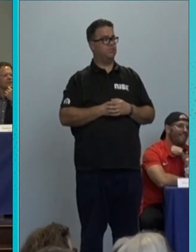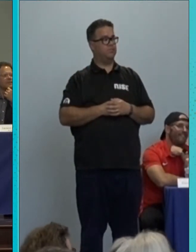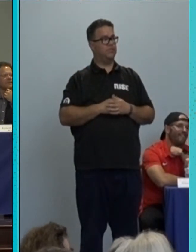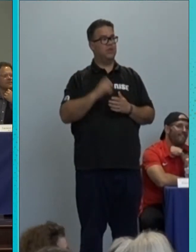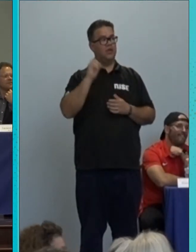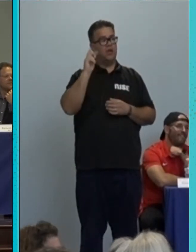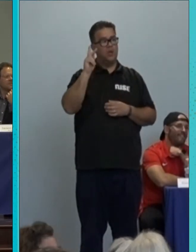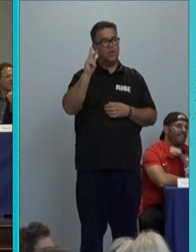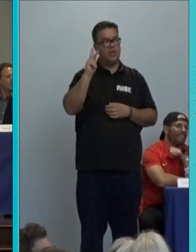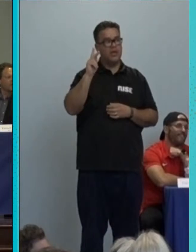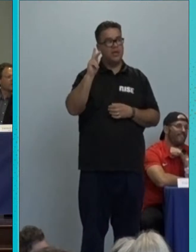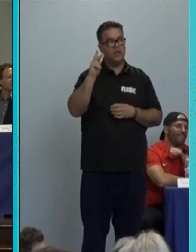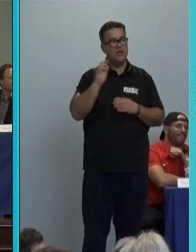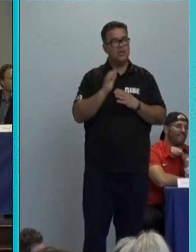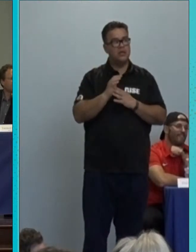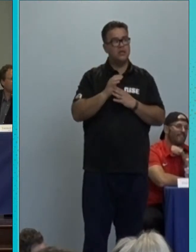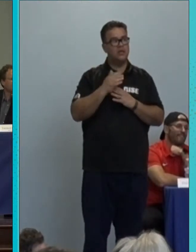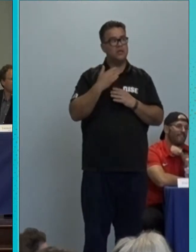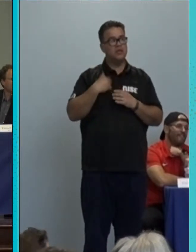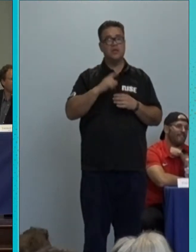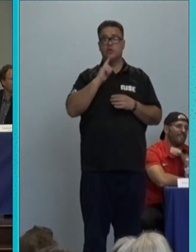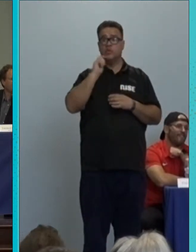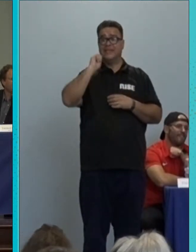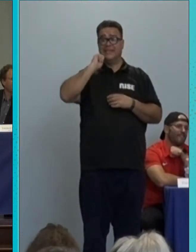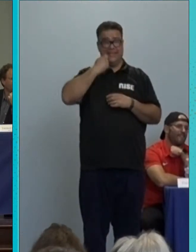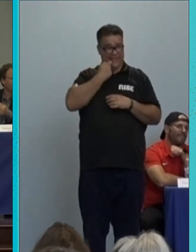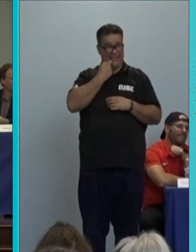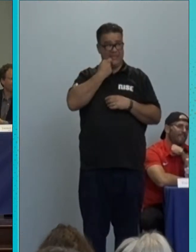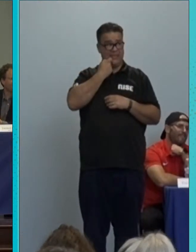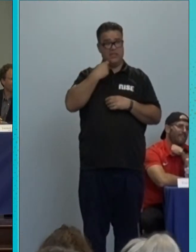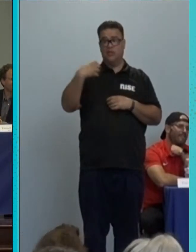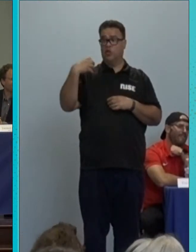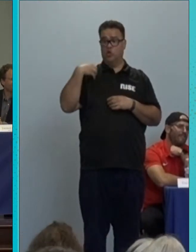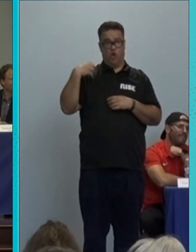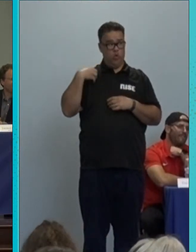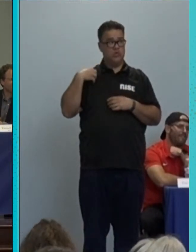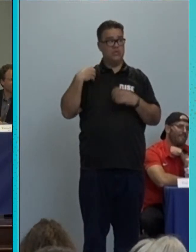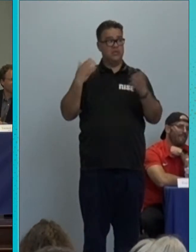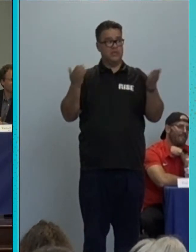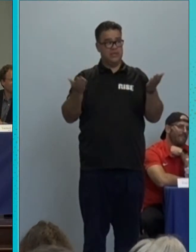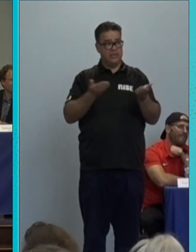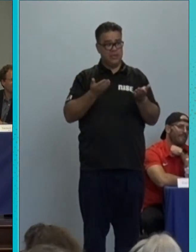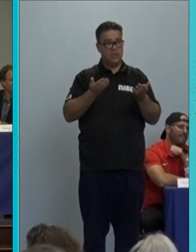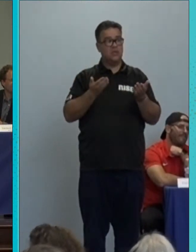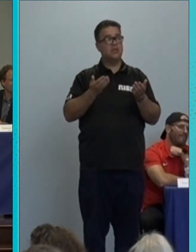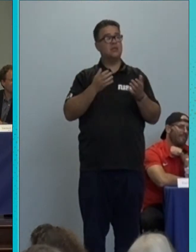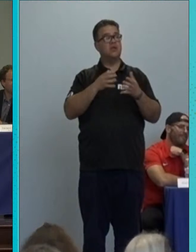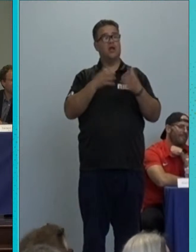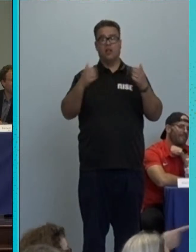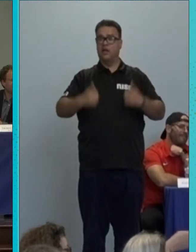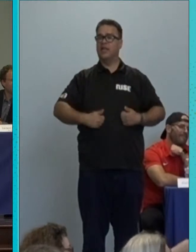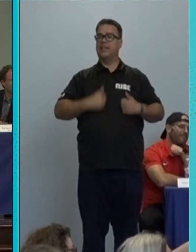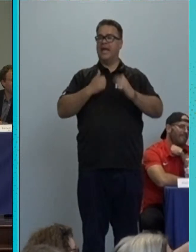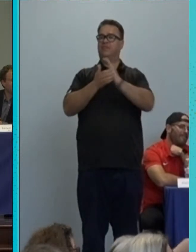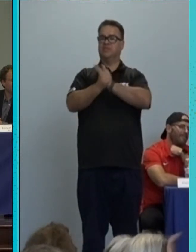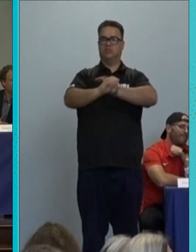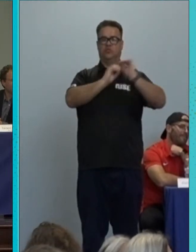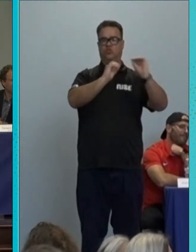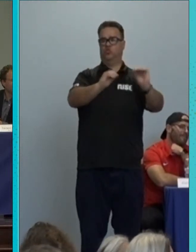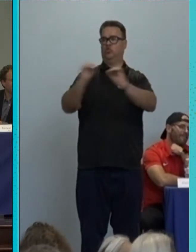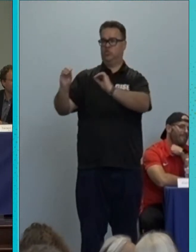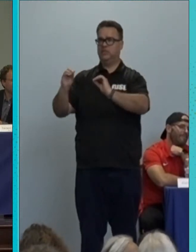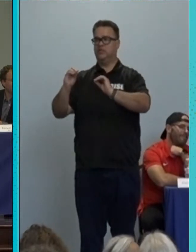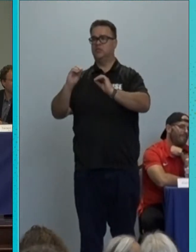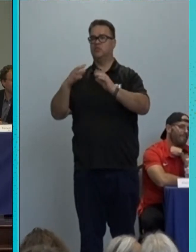Okay. This is really neat. The coaches, I think, are great, giving a lot of life skills to the football